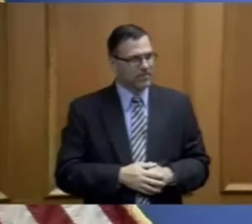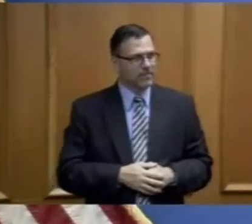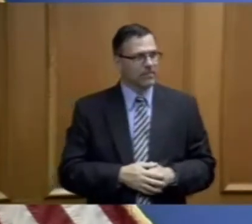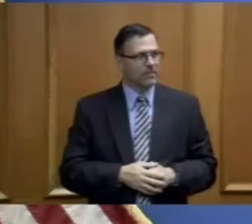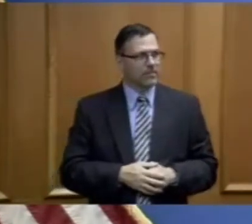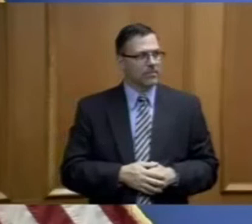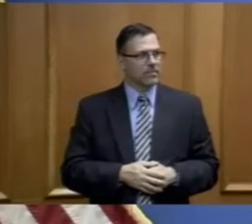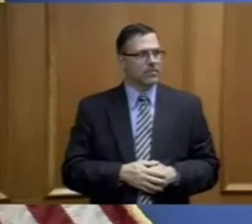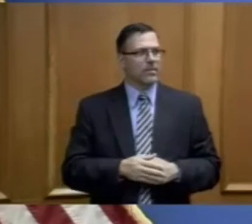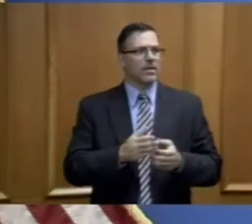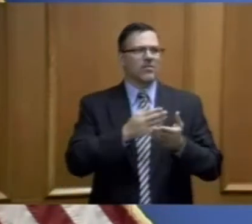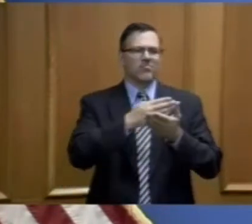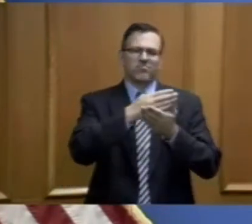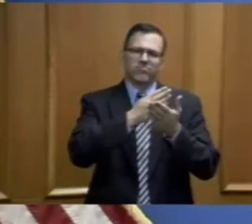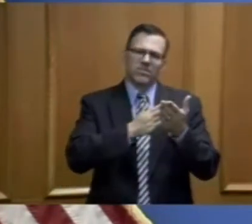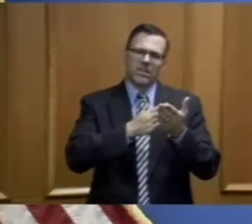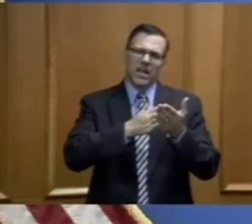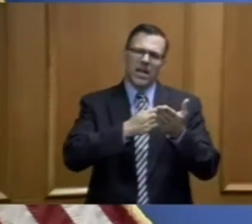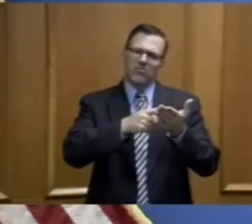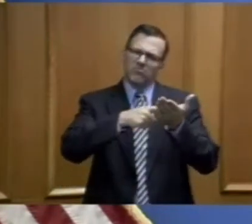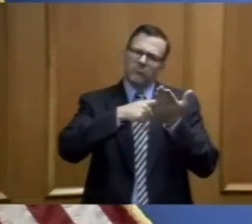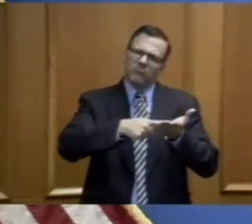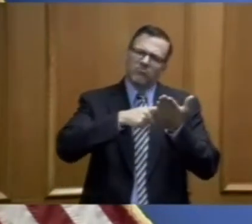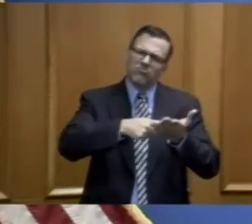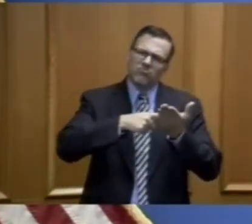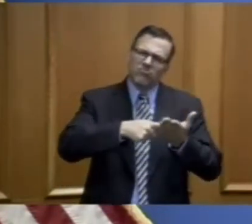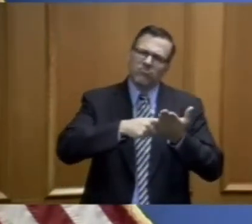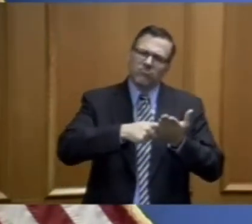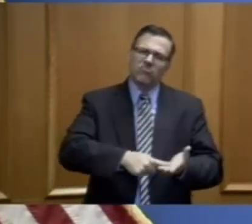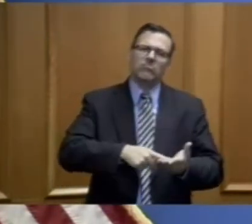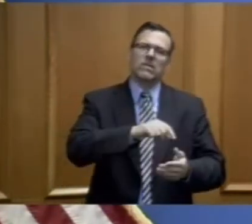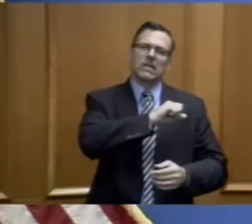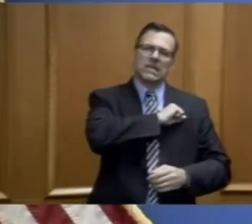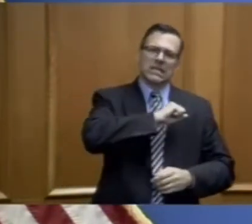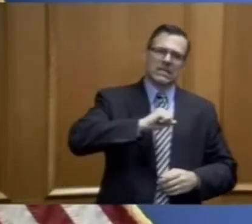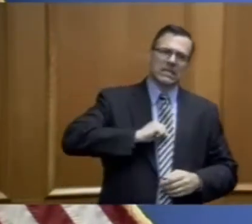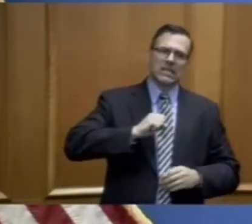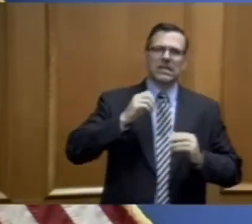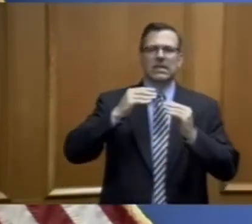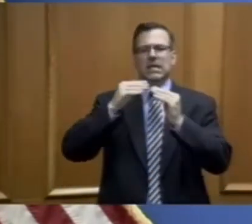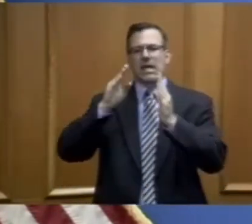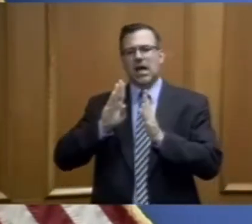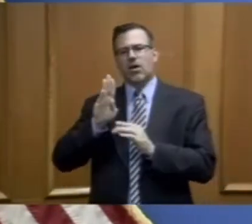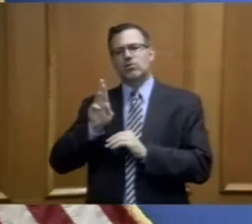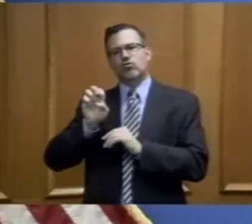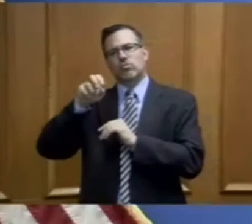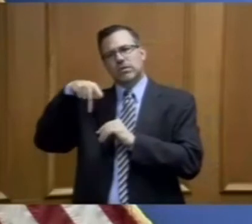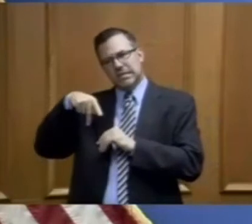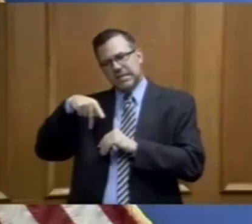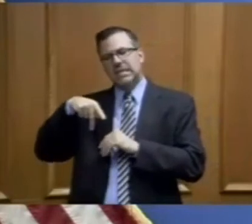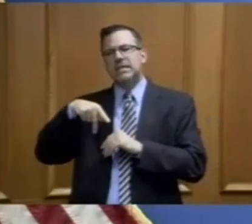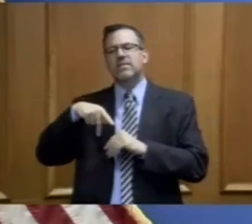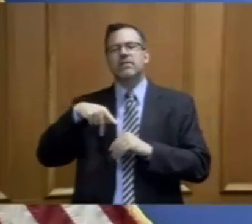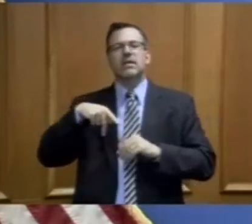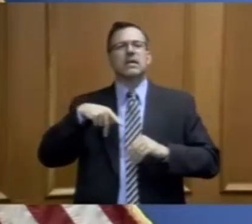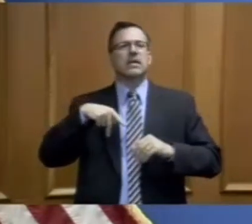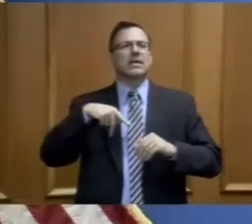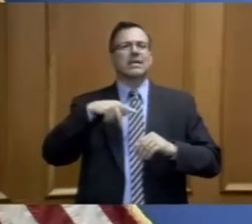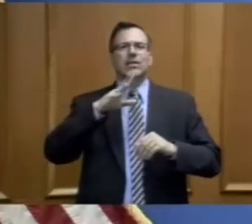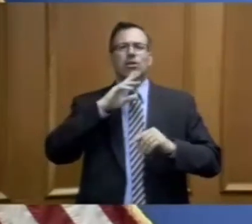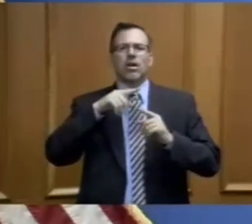There's been some discussion among legislators about reviewing the law surrounding a state of emergency